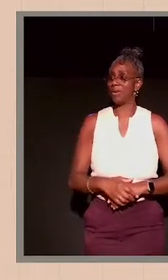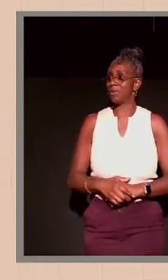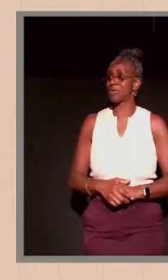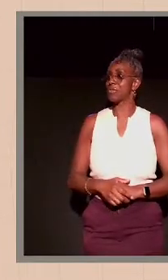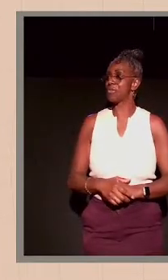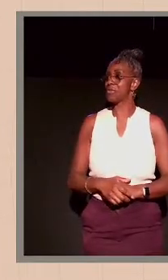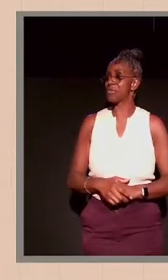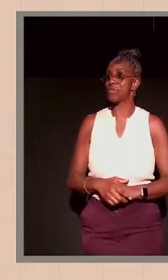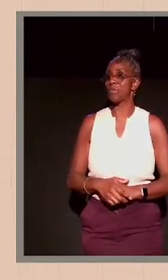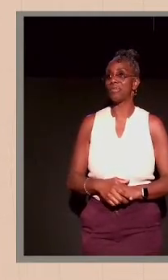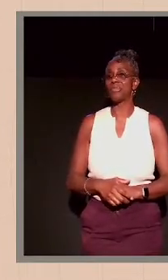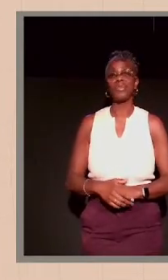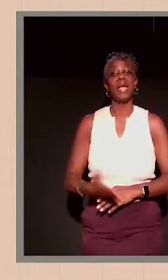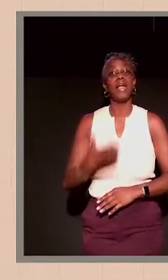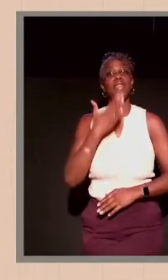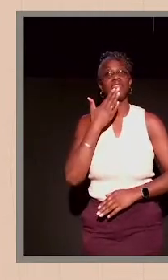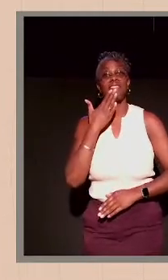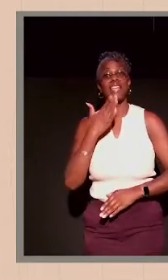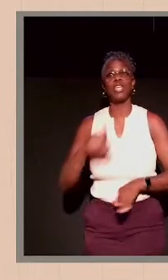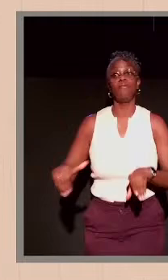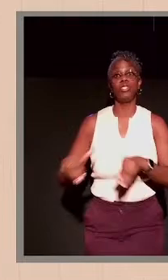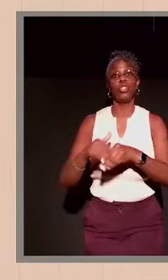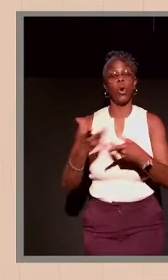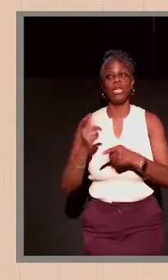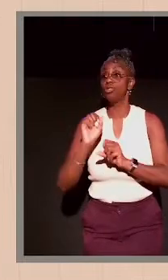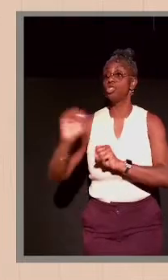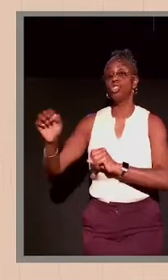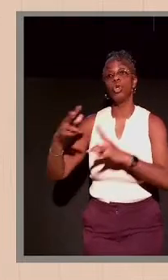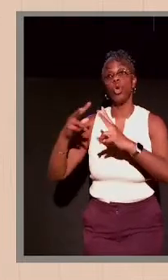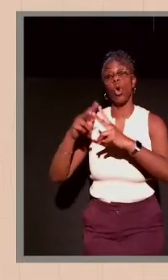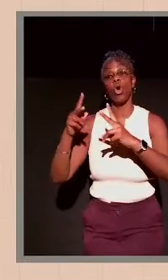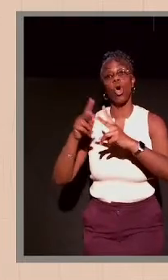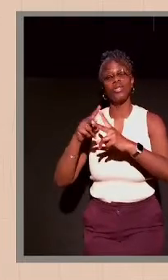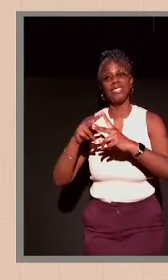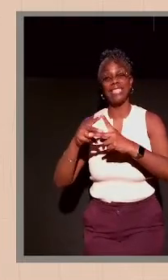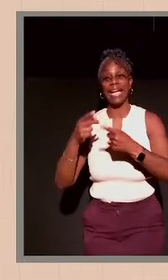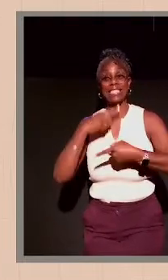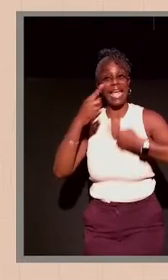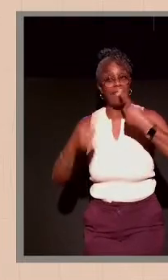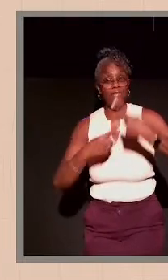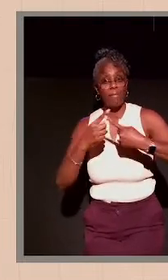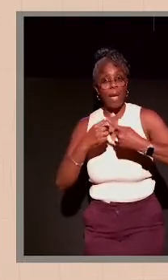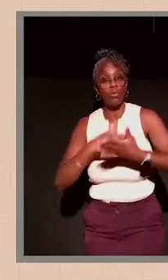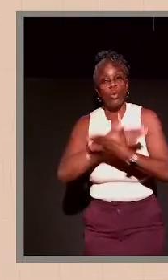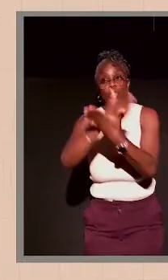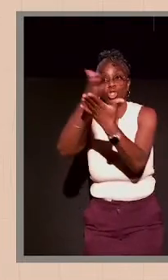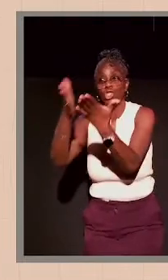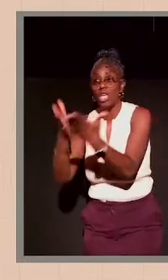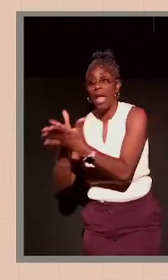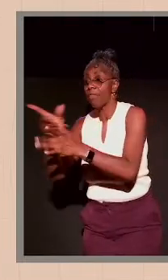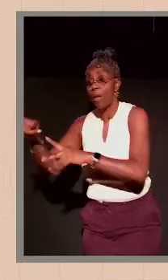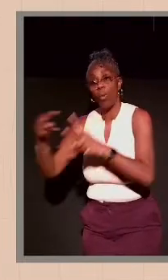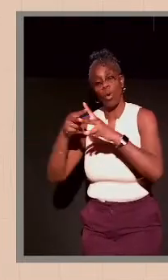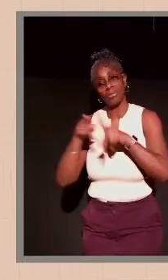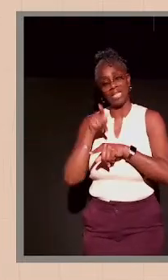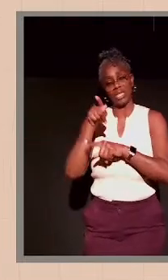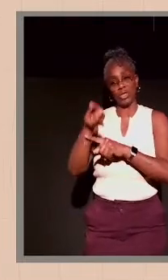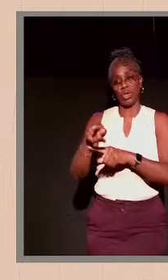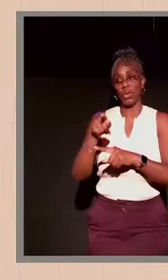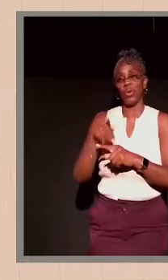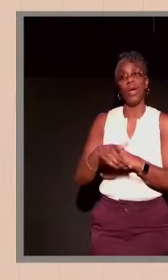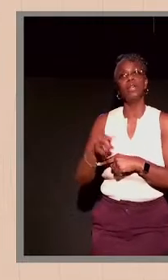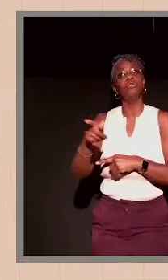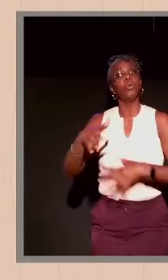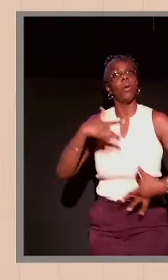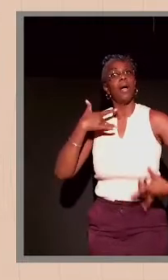Thanks so much for joining us. We'll share your contact details for your Bandcamp with everybody so that they can get in touch with you. So I know you're looking